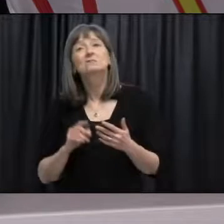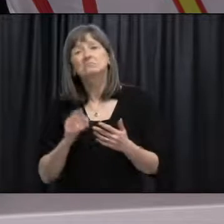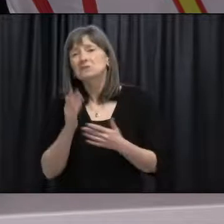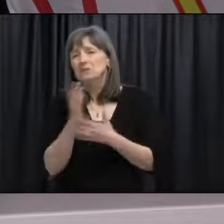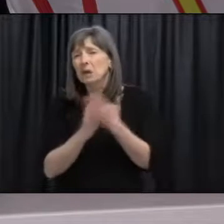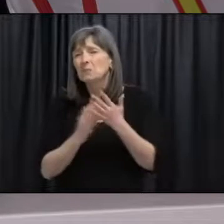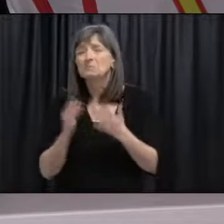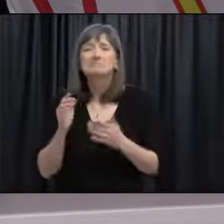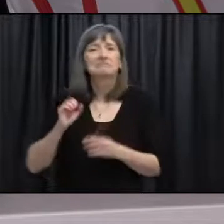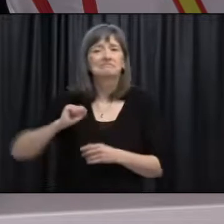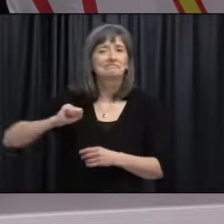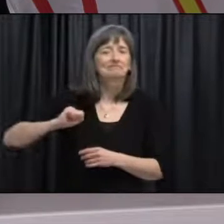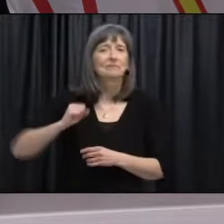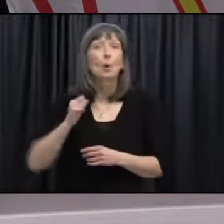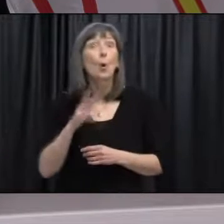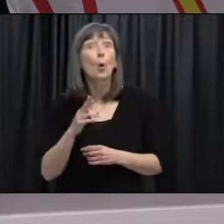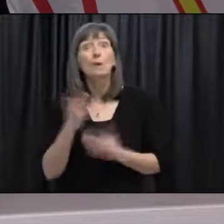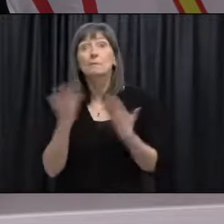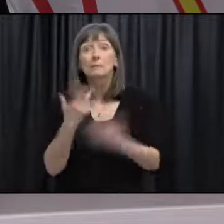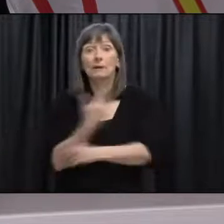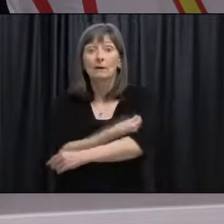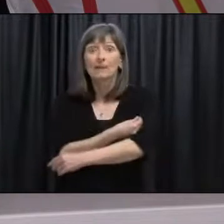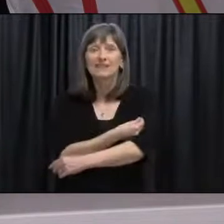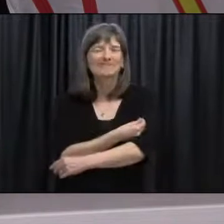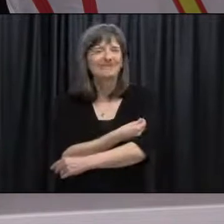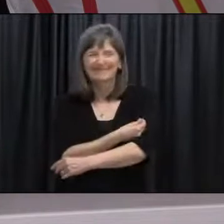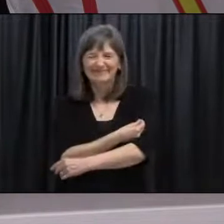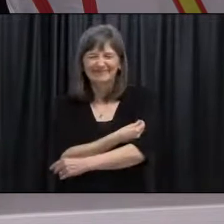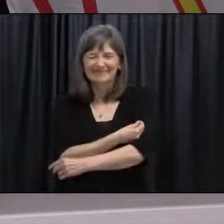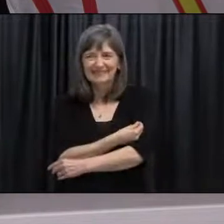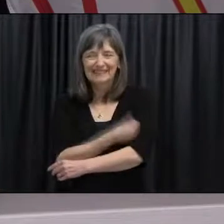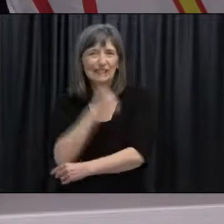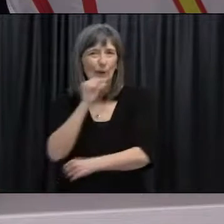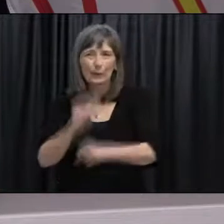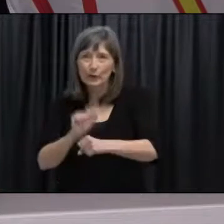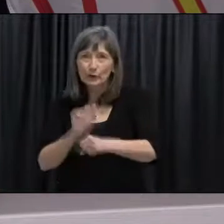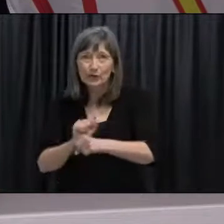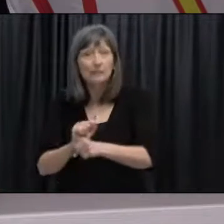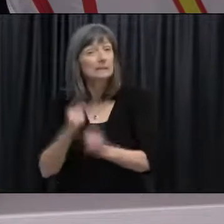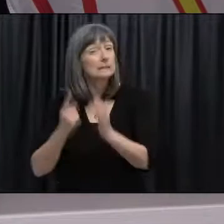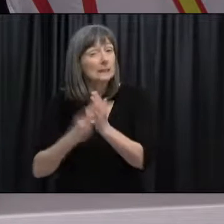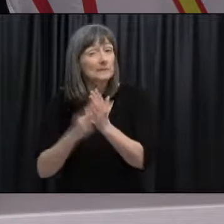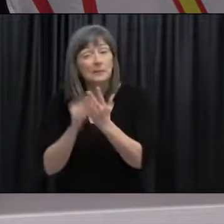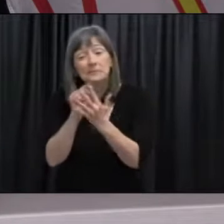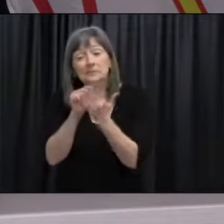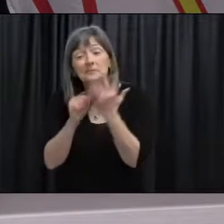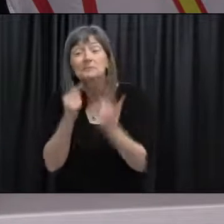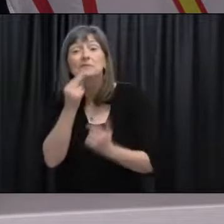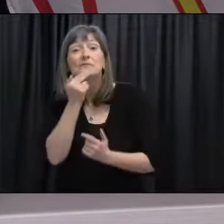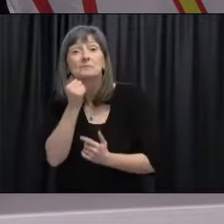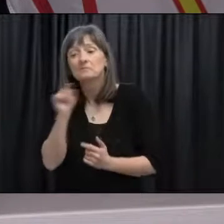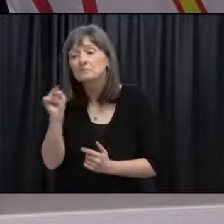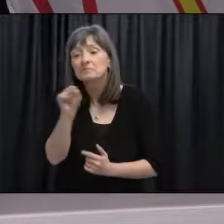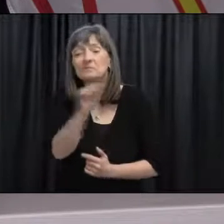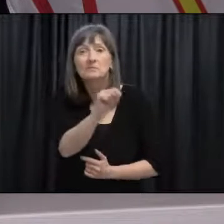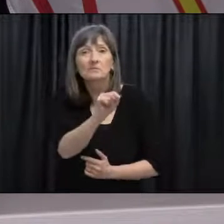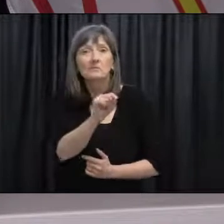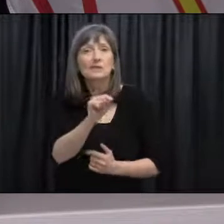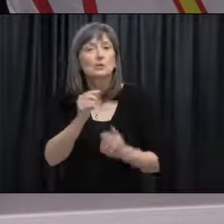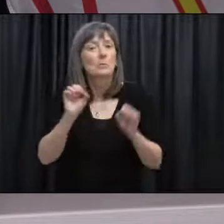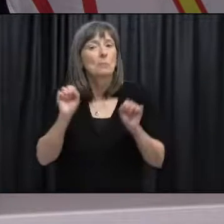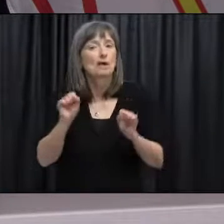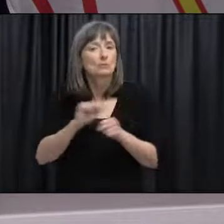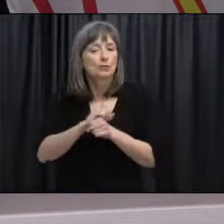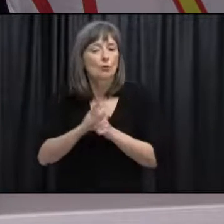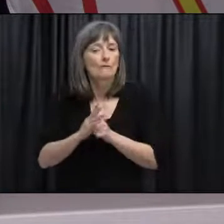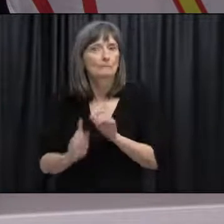situations where someone may not respond well to the vaccine, and so we're always going to have situations where COVID may come